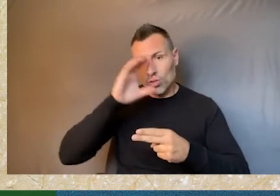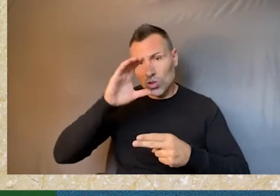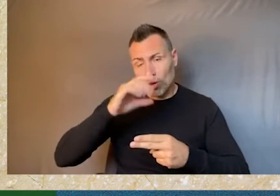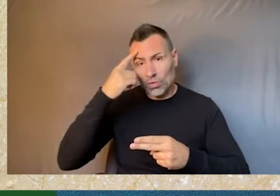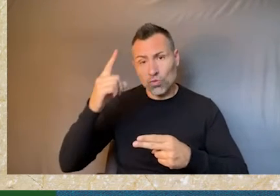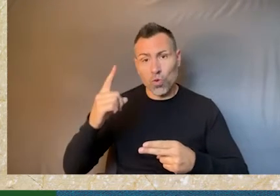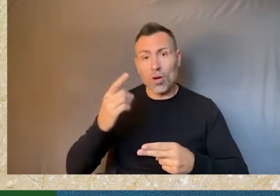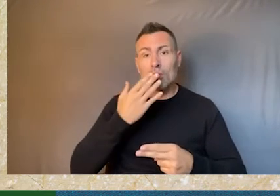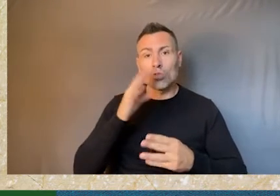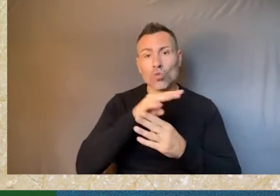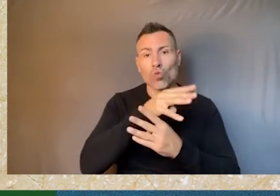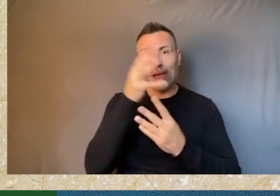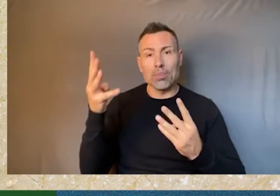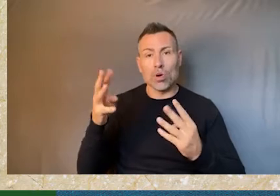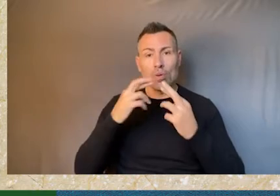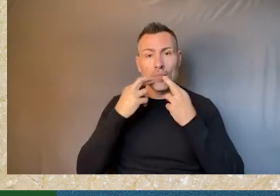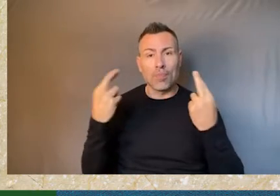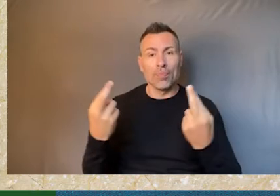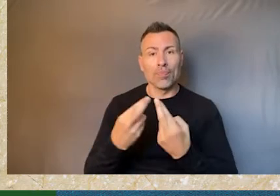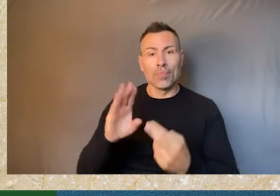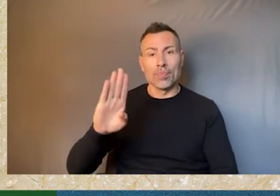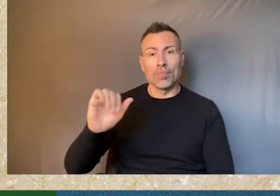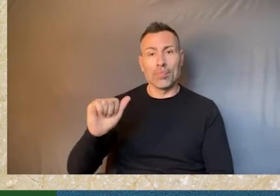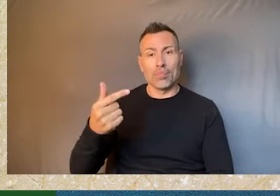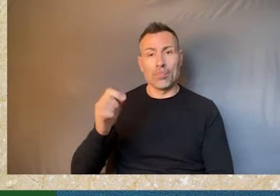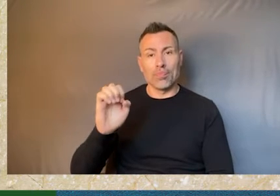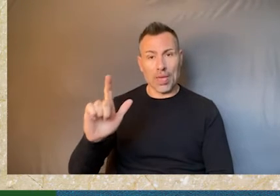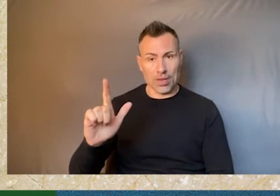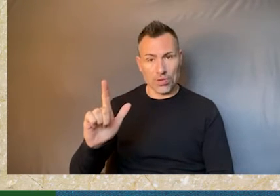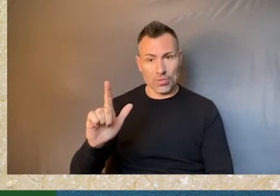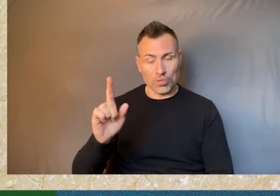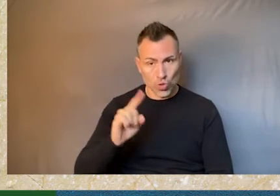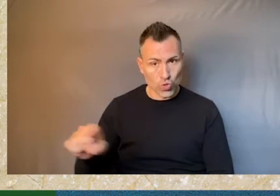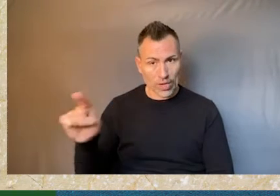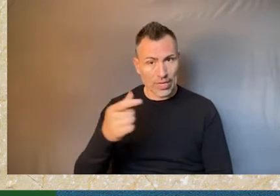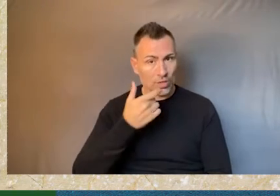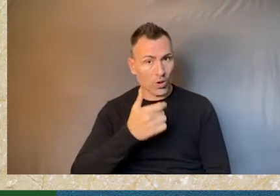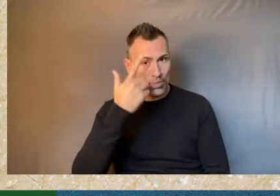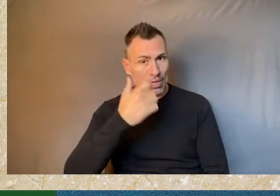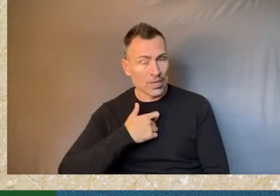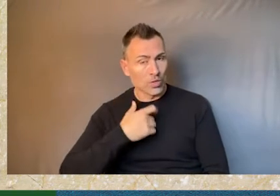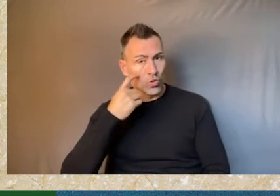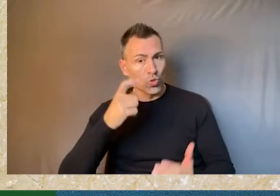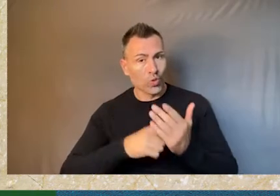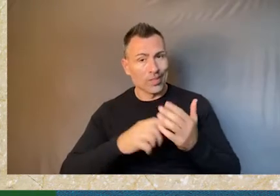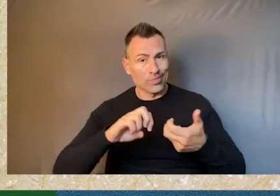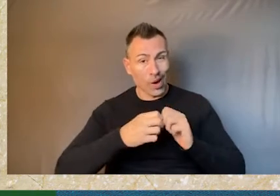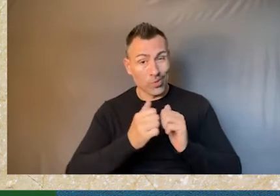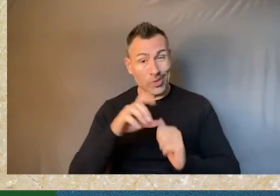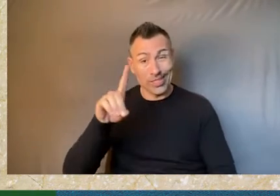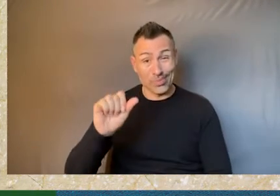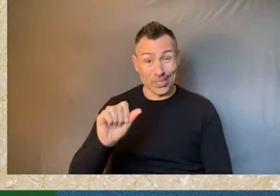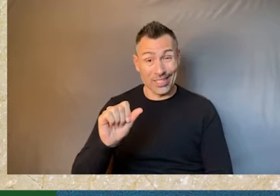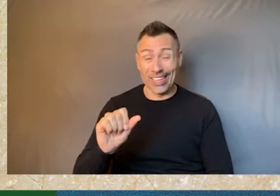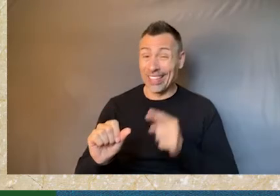let you watch it because it really points out issues with disability, which I think are important since this is